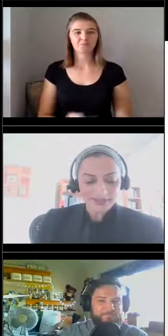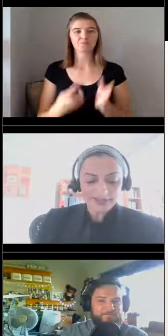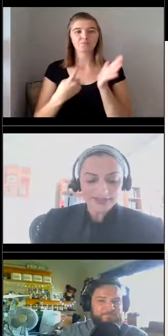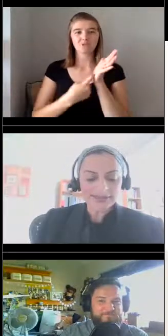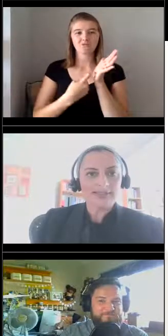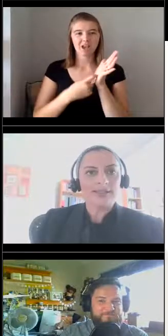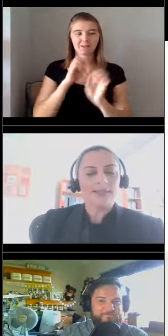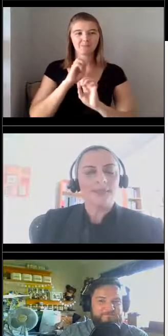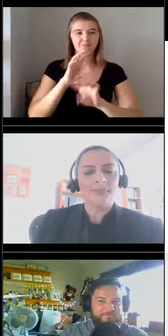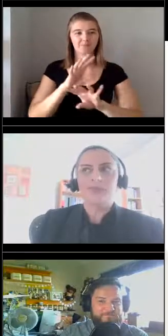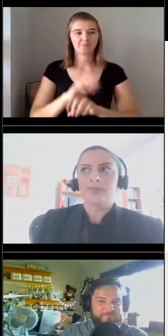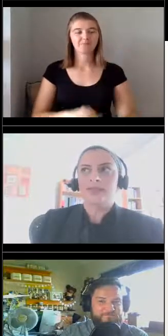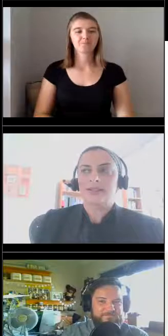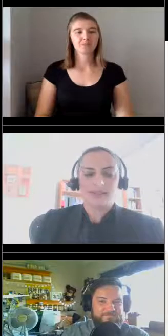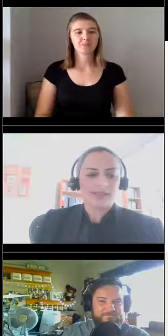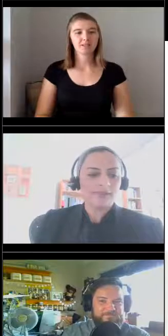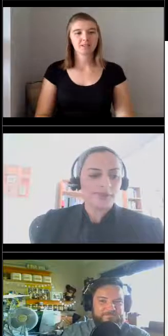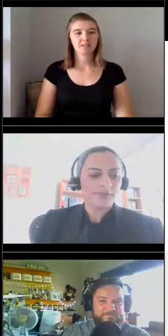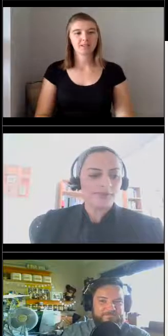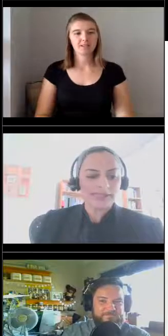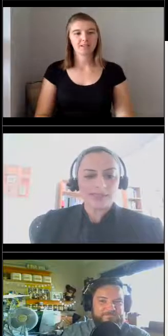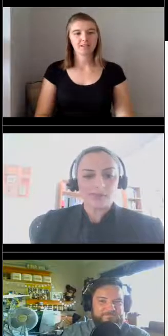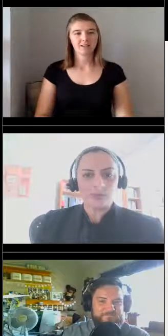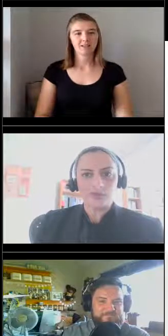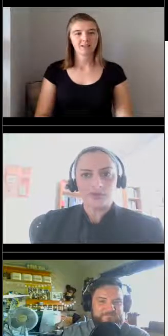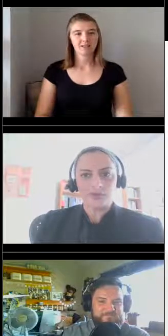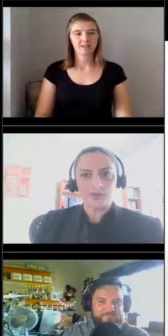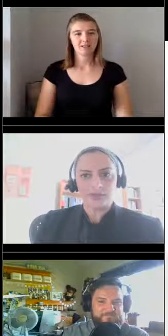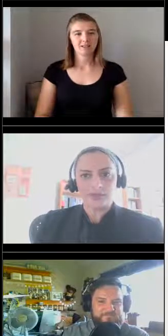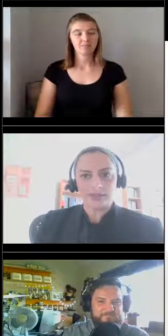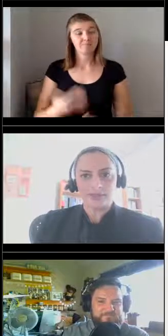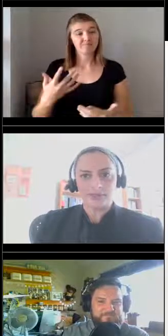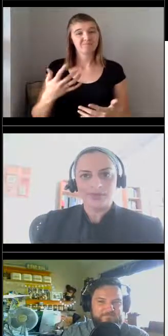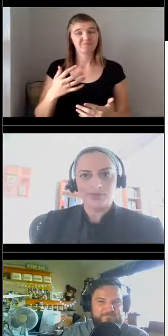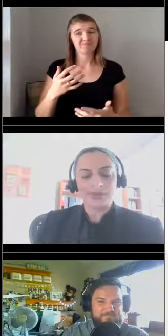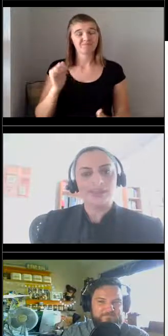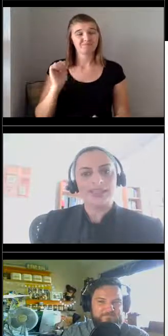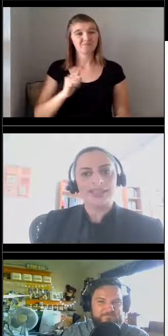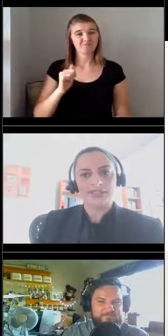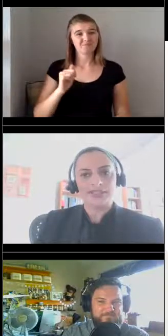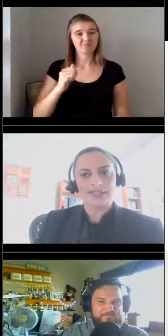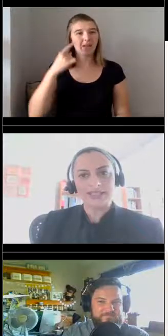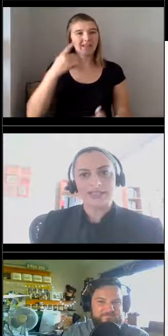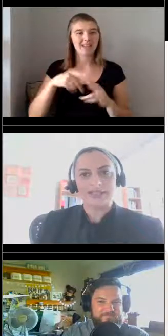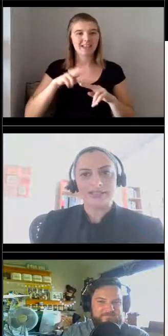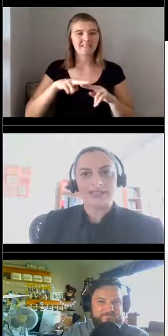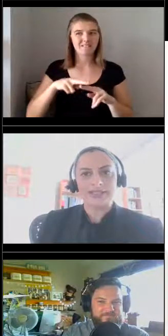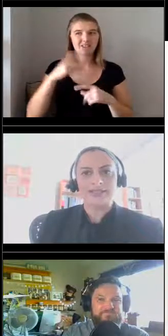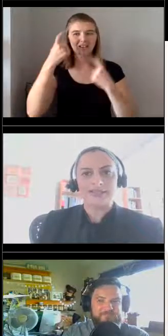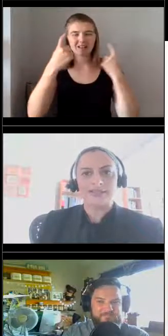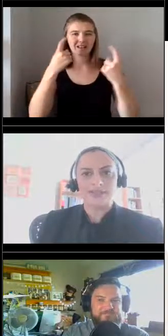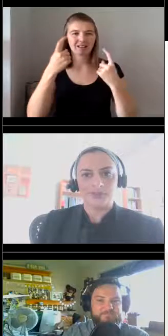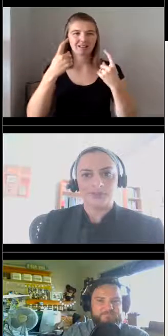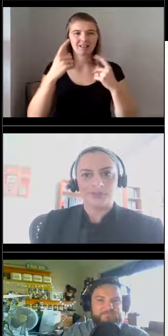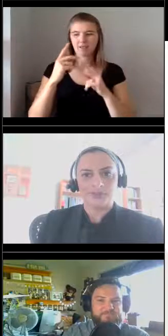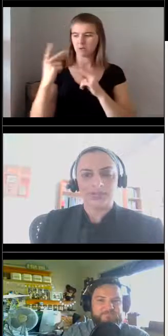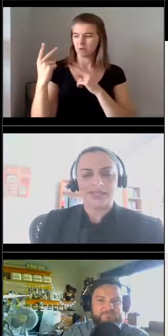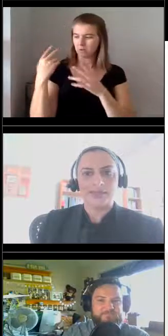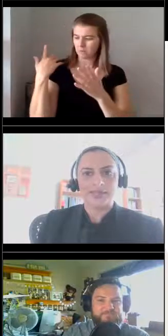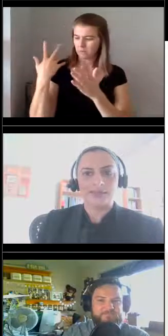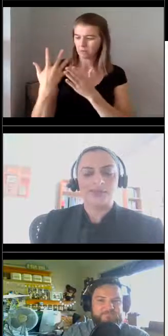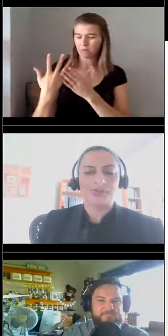So I think that if we think about what we've gone through, I just reinforce that agility that you need as an